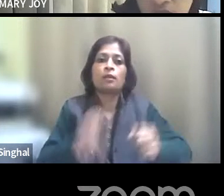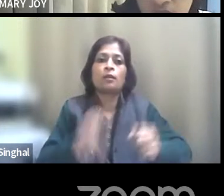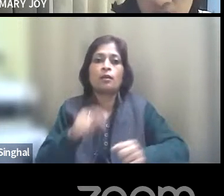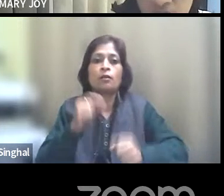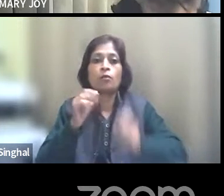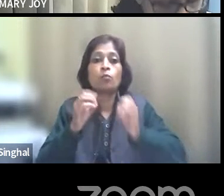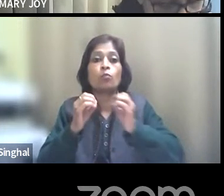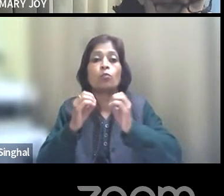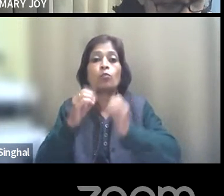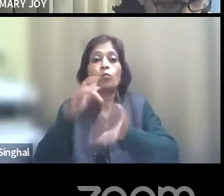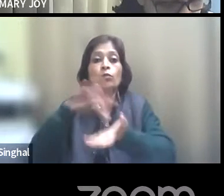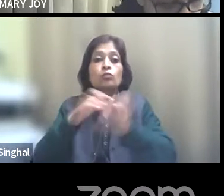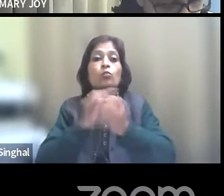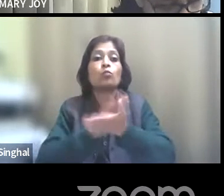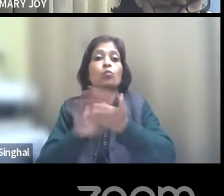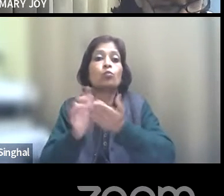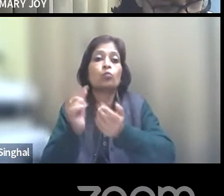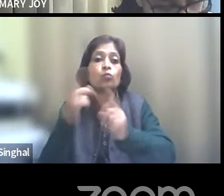So he and